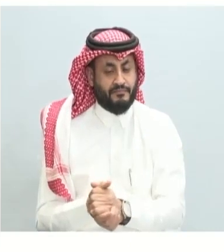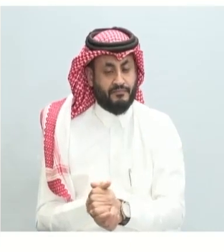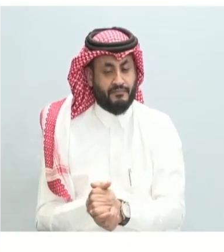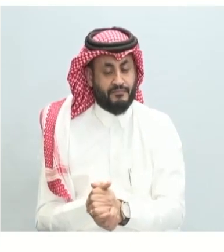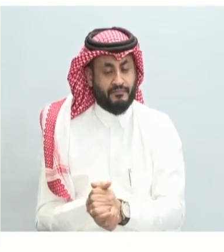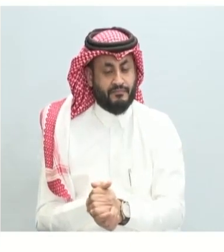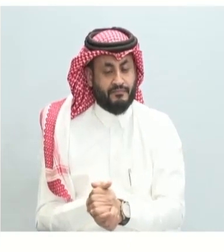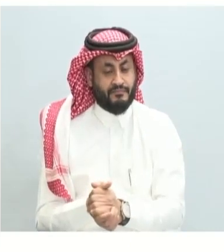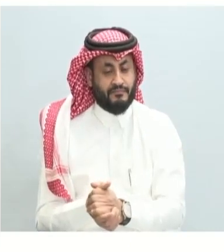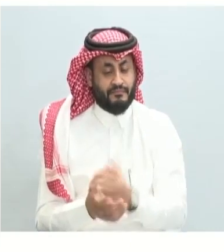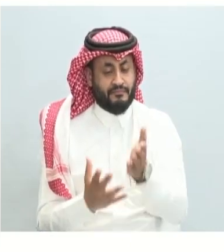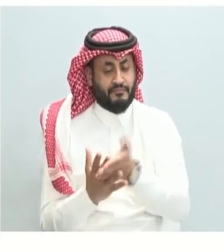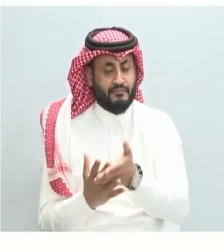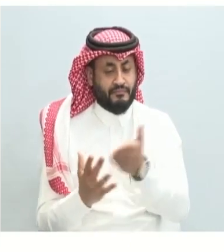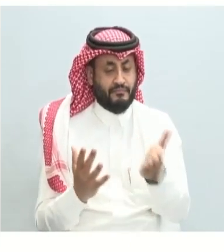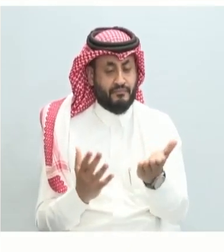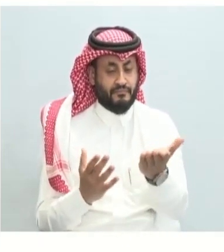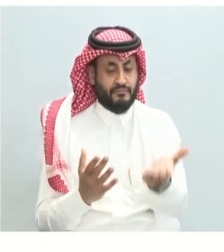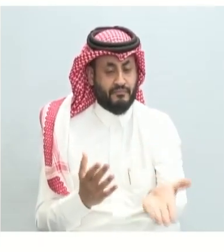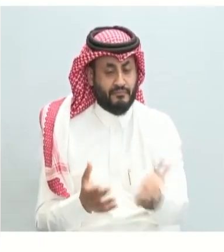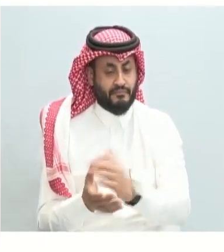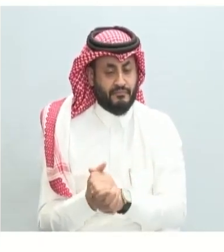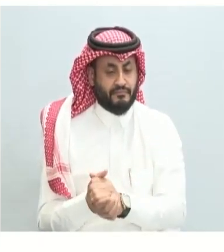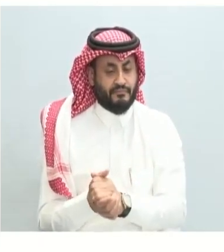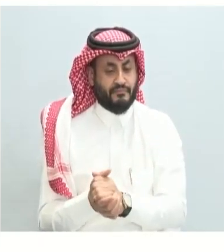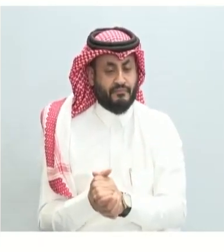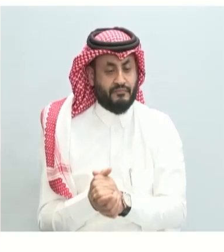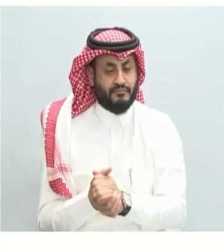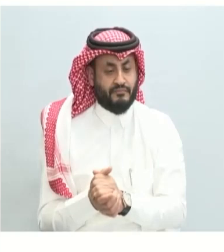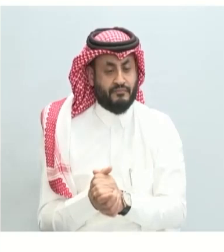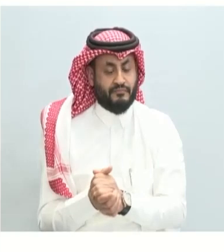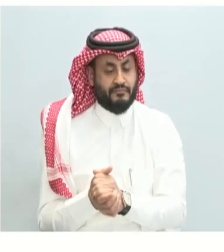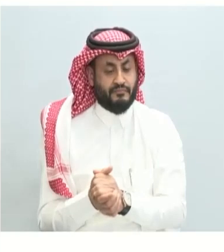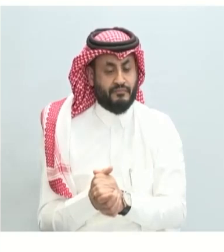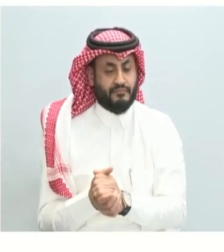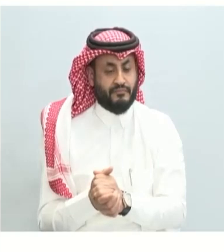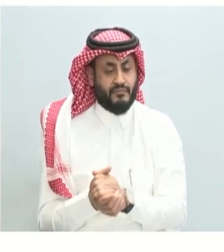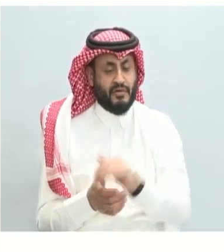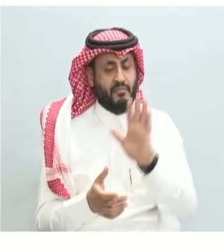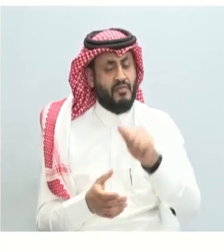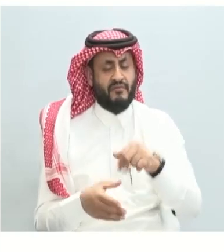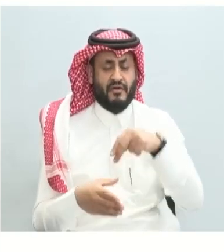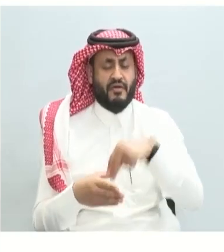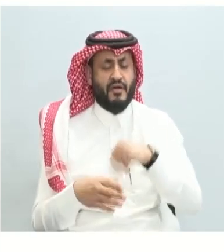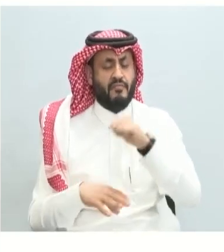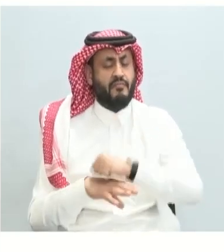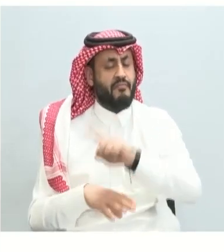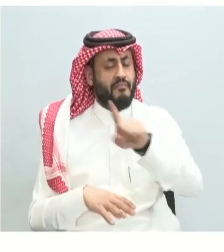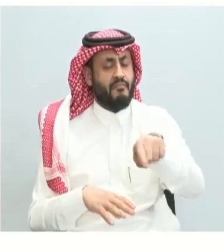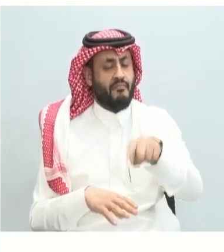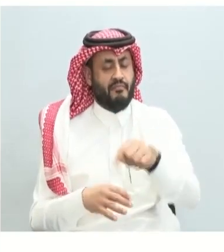in the first part of this diary, Kenan didn't use in nor